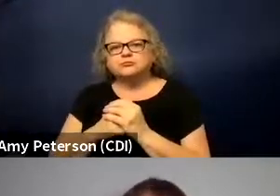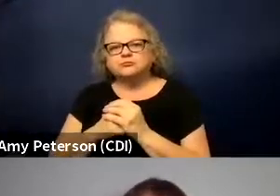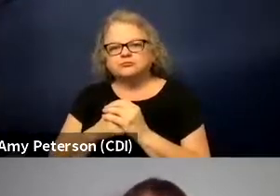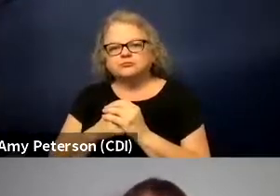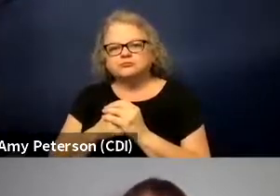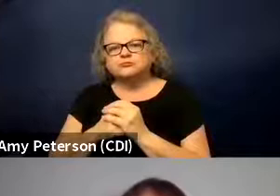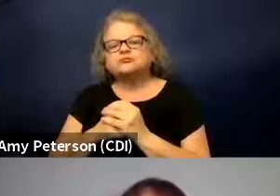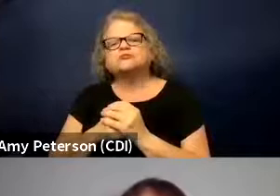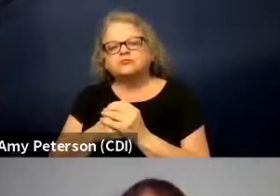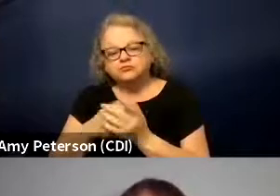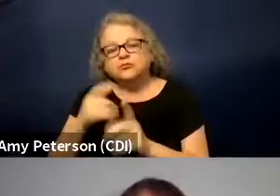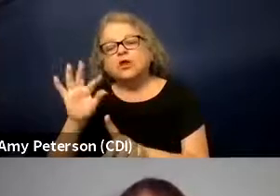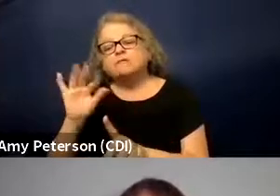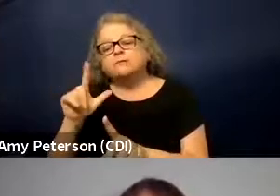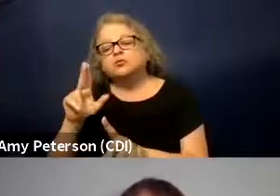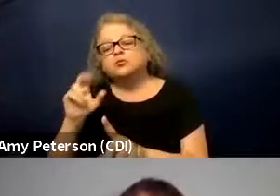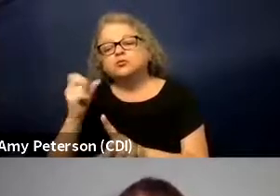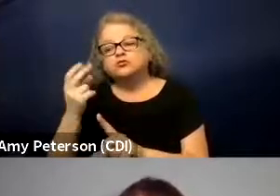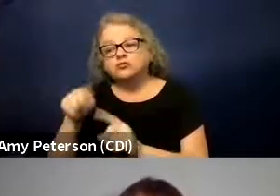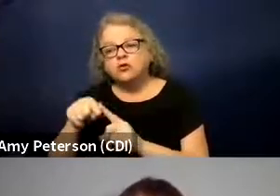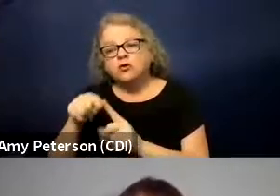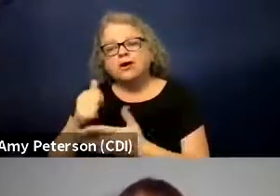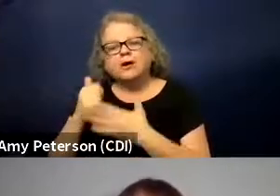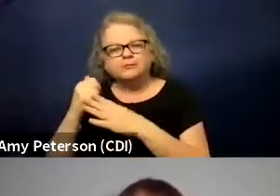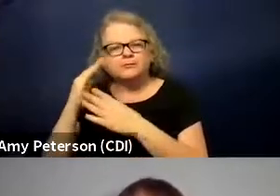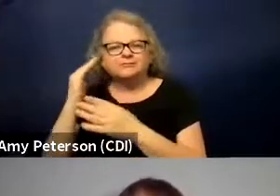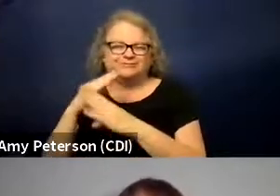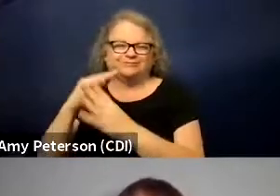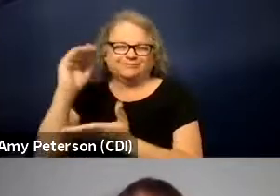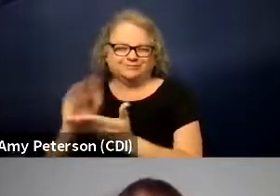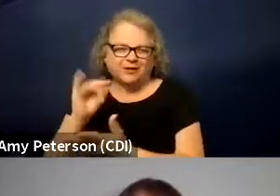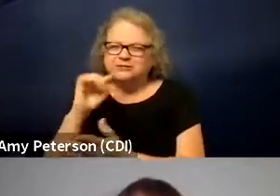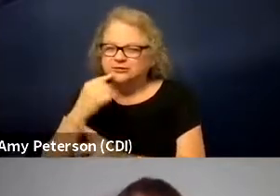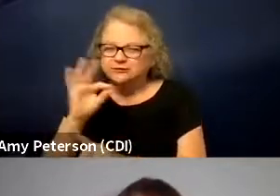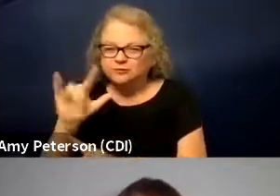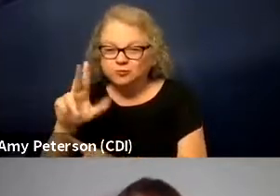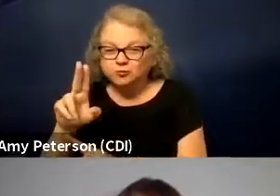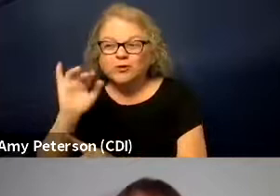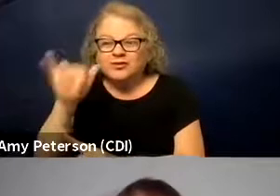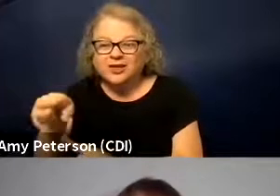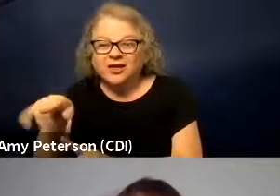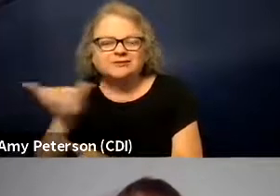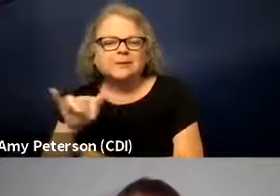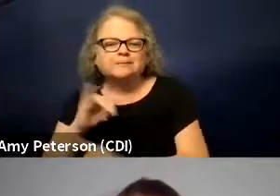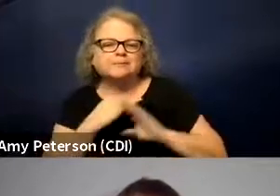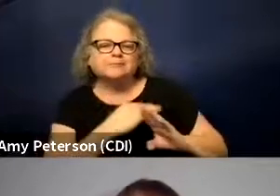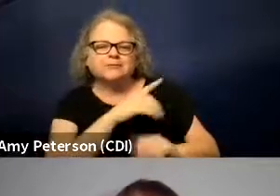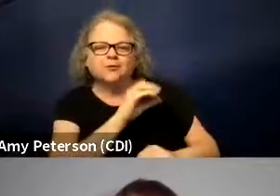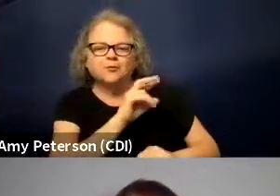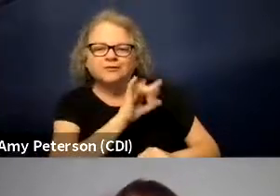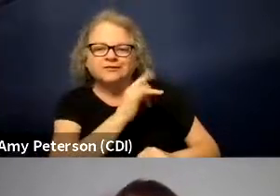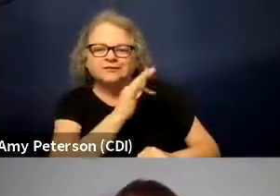the flu, it would lower your resistance. You would be more vulnerable to also